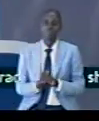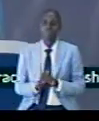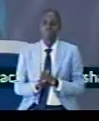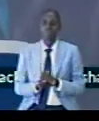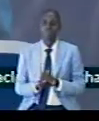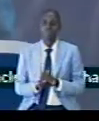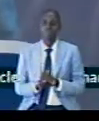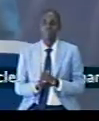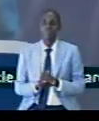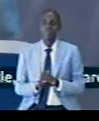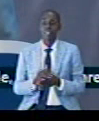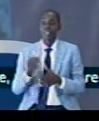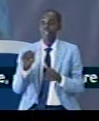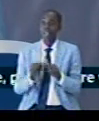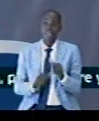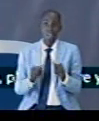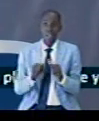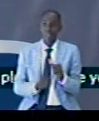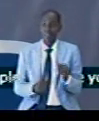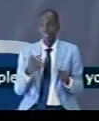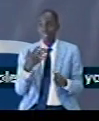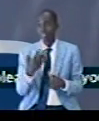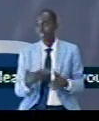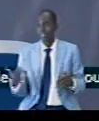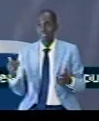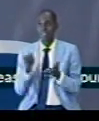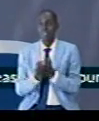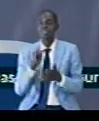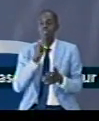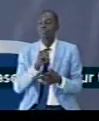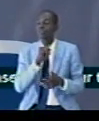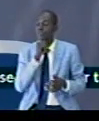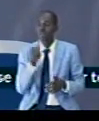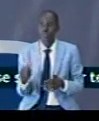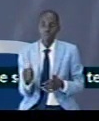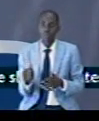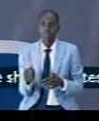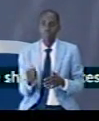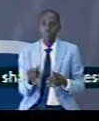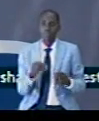Every element contrary to the will of God will be purged out of your life.